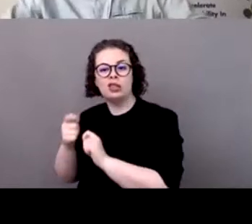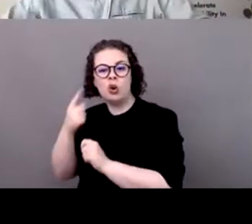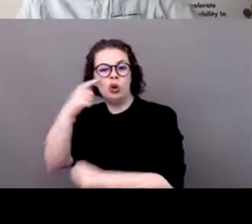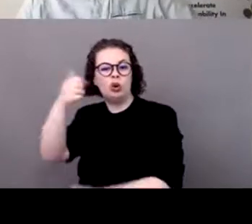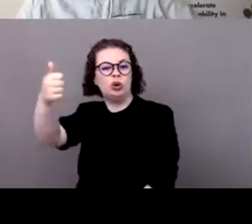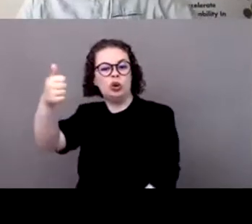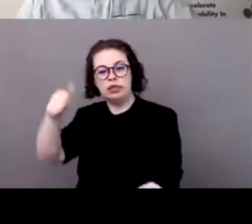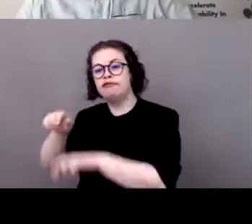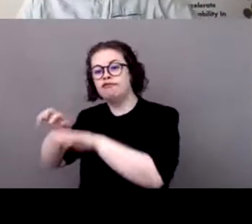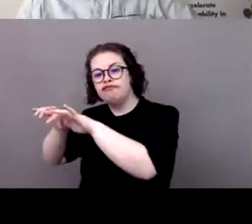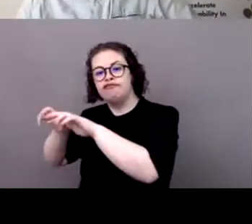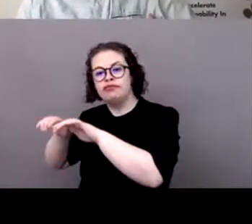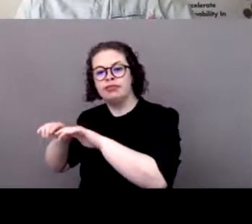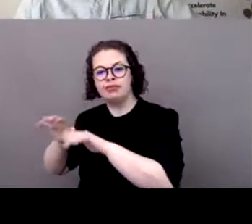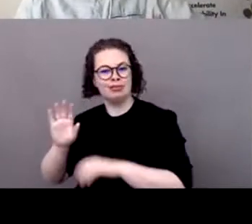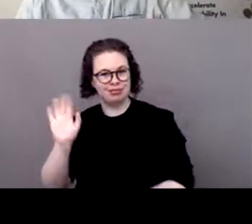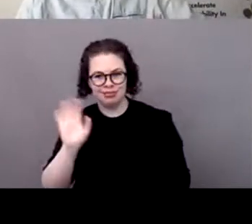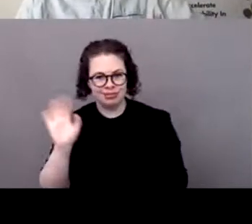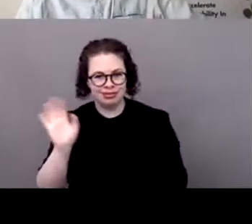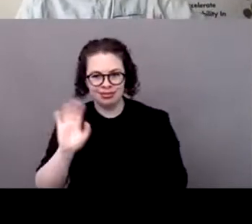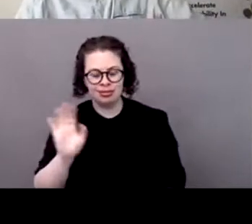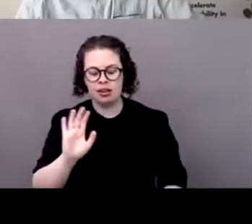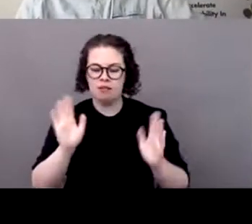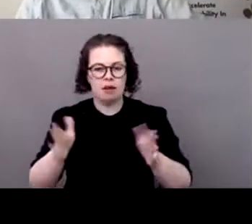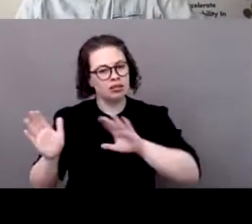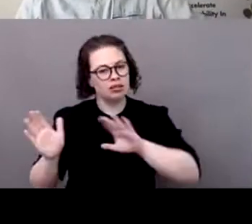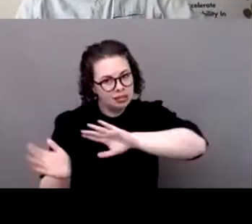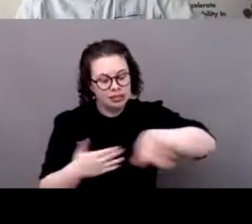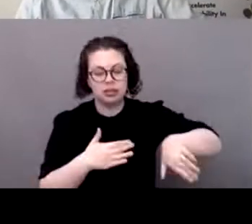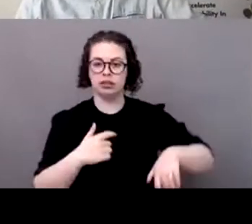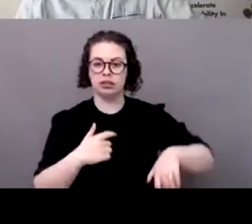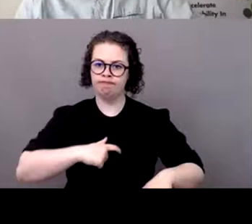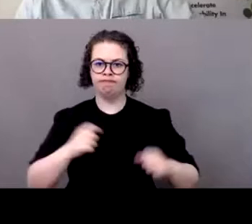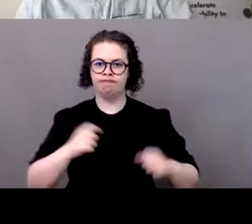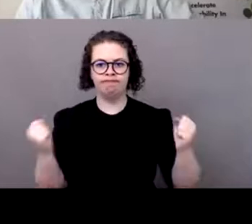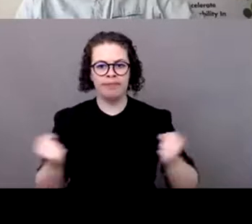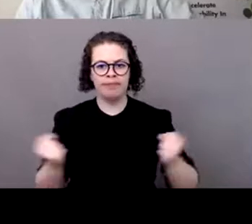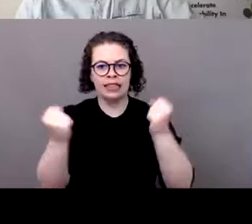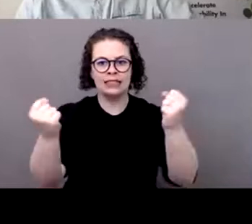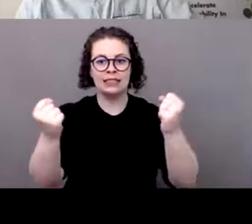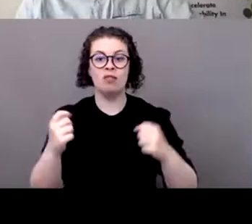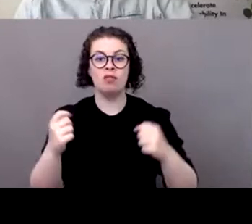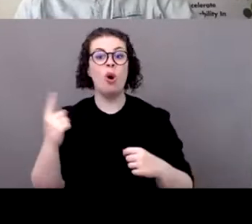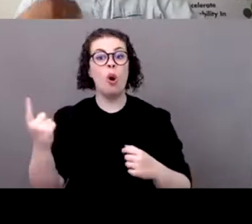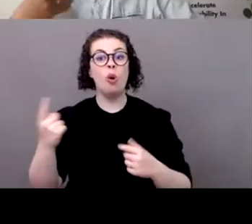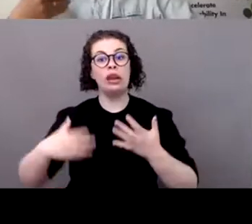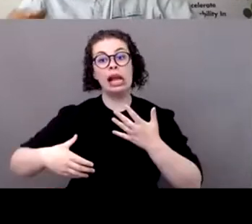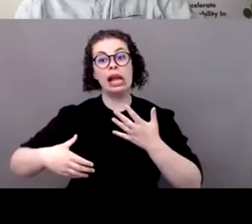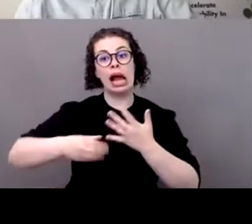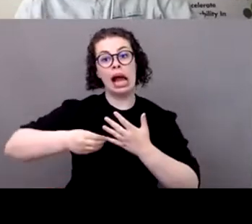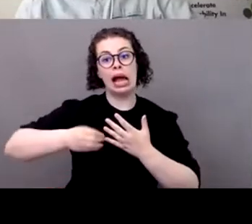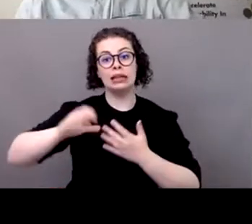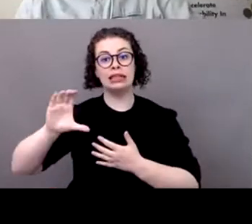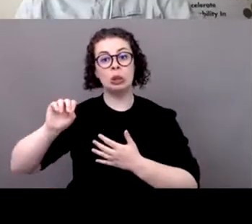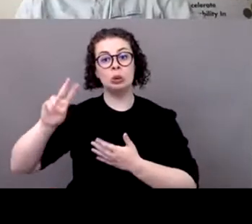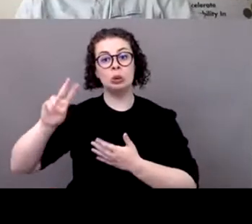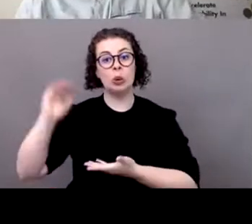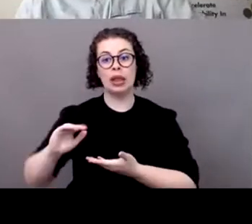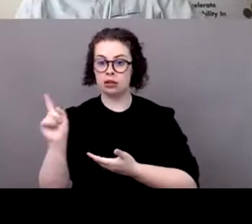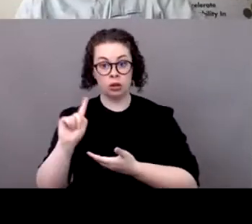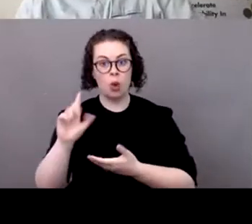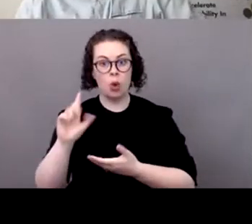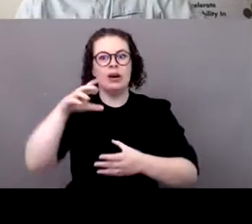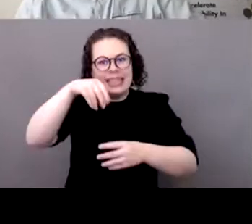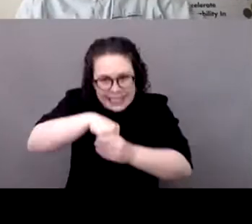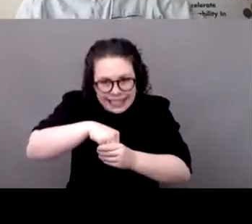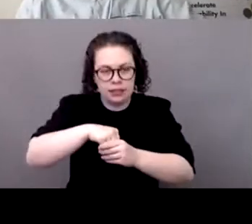into the reporting mechanism and you make it an integral part of how you manage a sport event, you're taking a completely different approach. And I think for me,